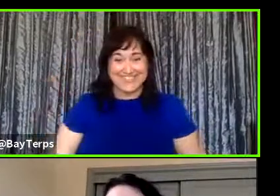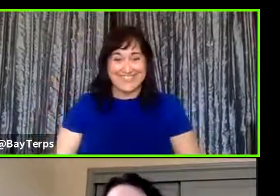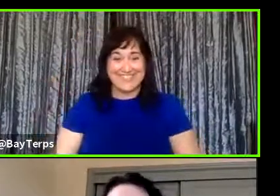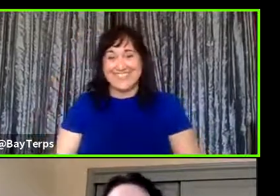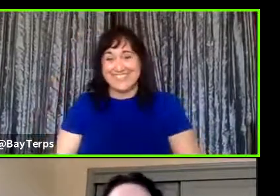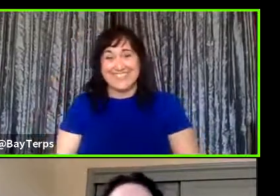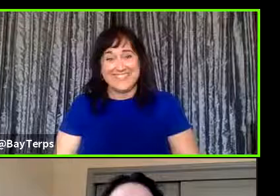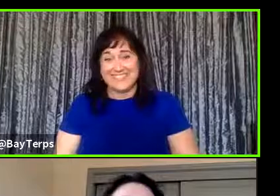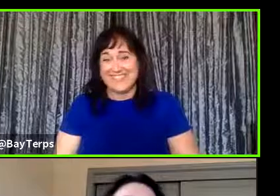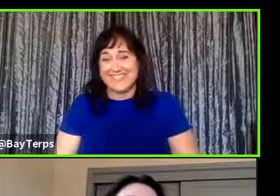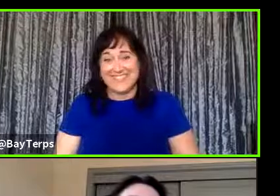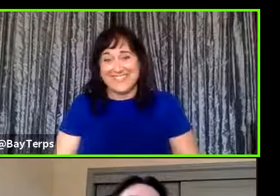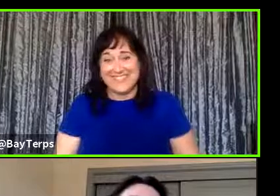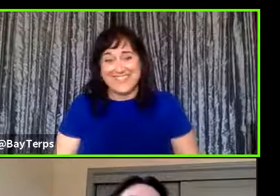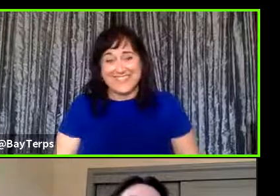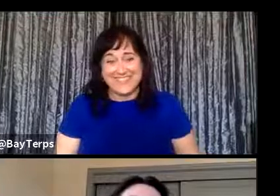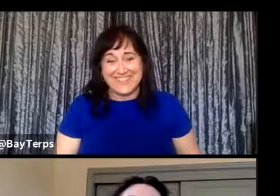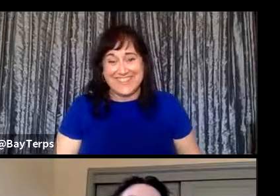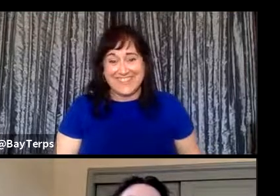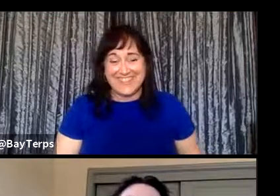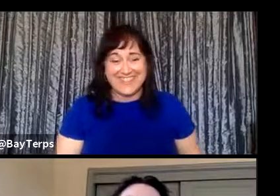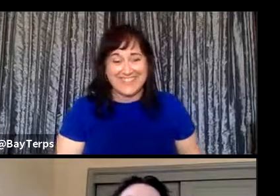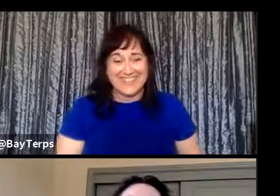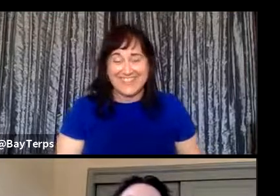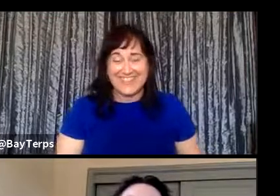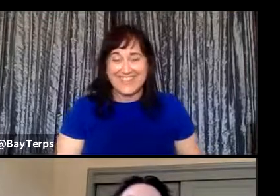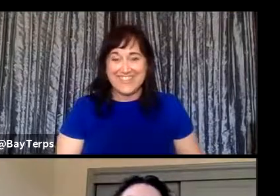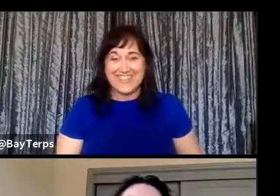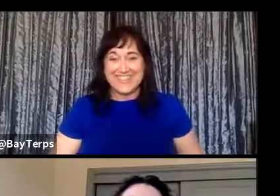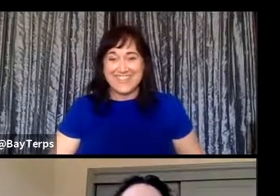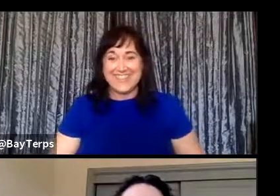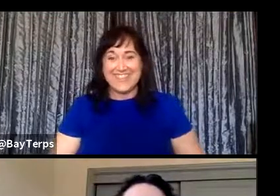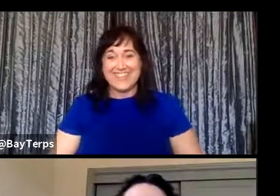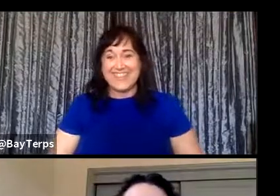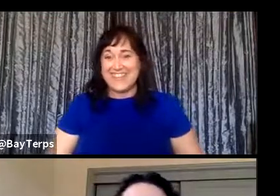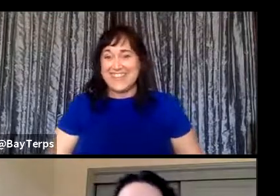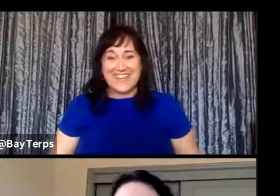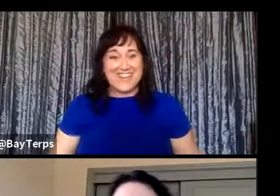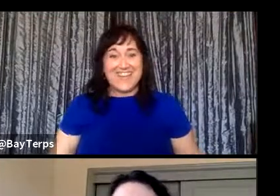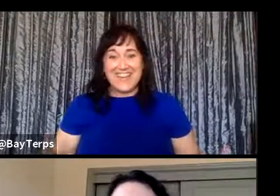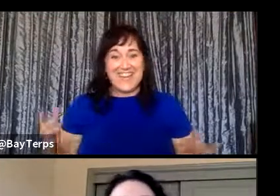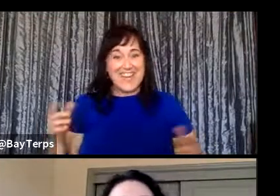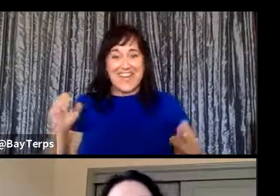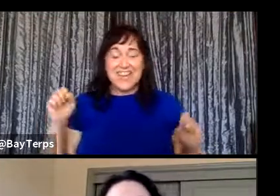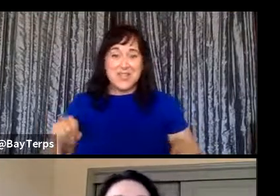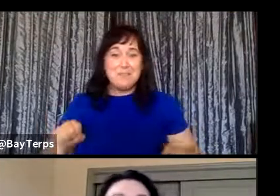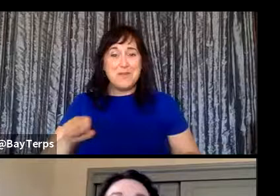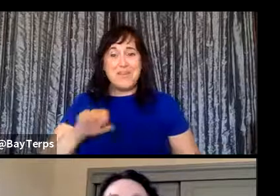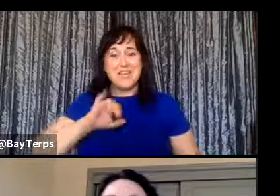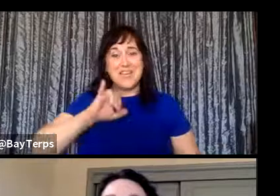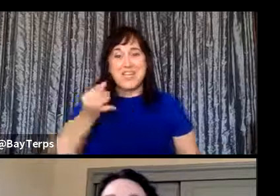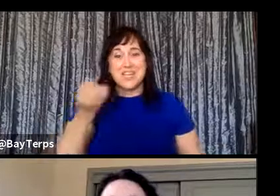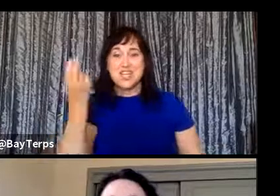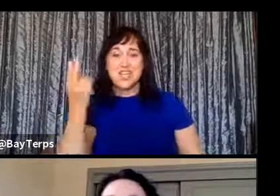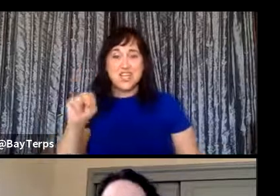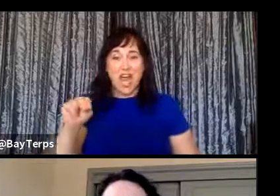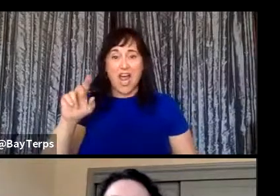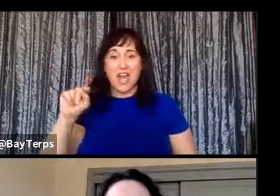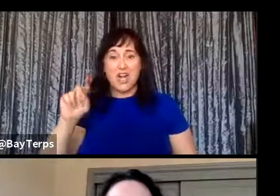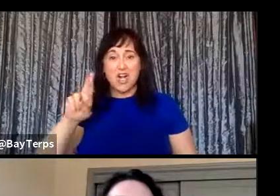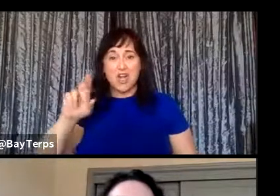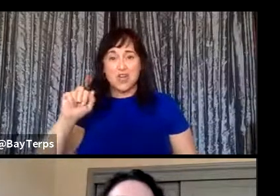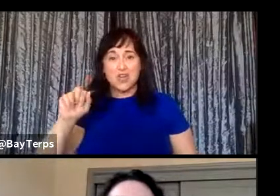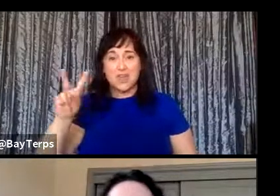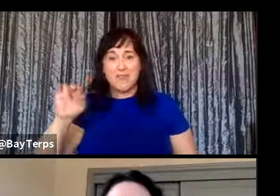The analogy never stops. John Travolta stuff, right? Yeah, exactly. It could be like John Travolta Star Trek episode. It would